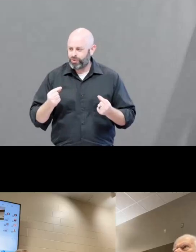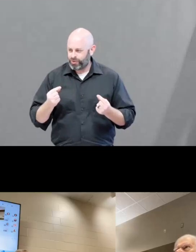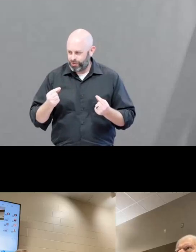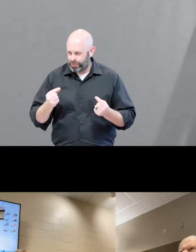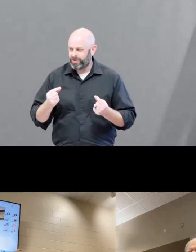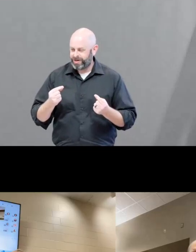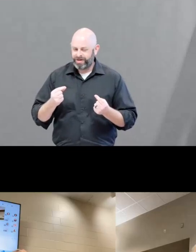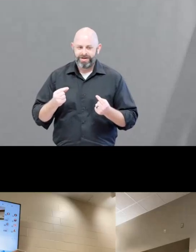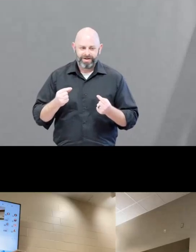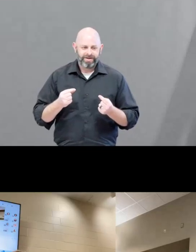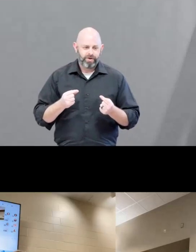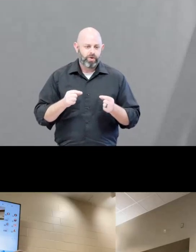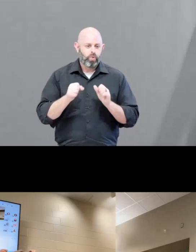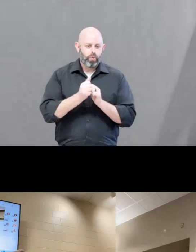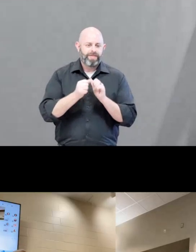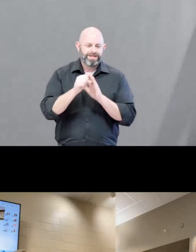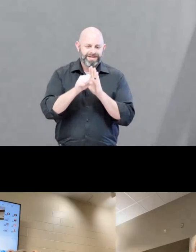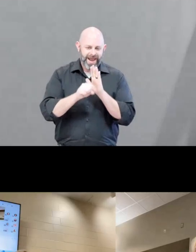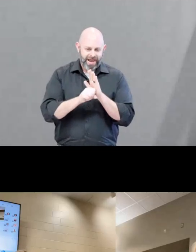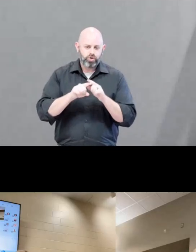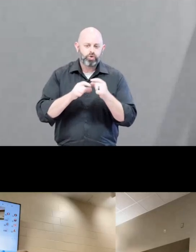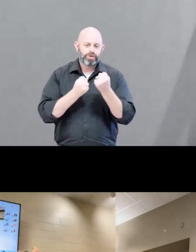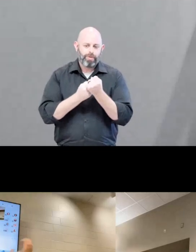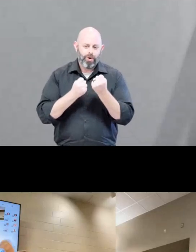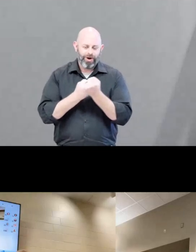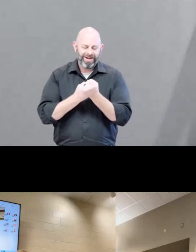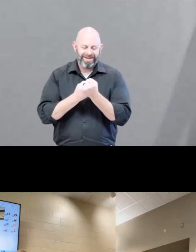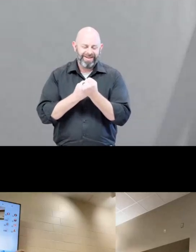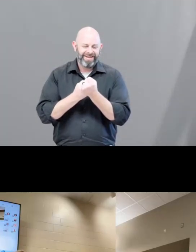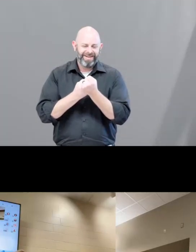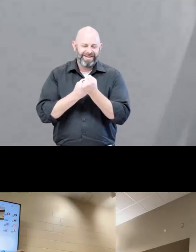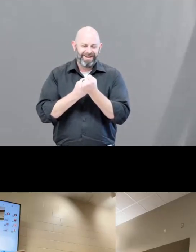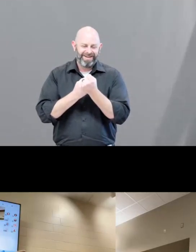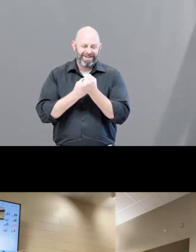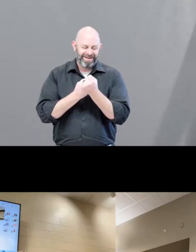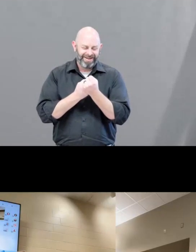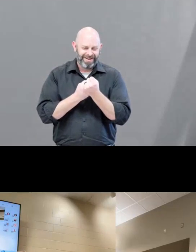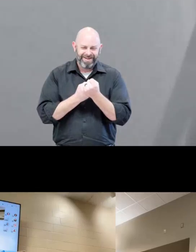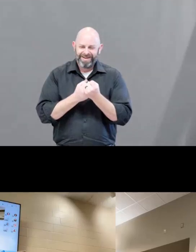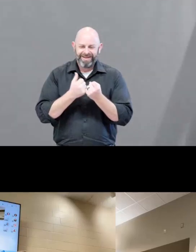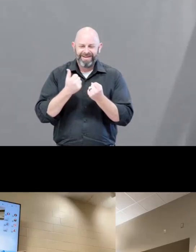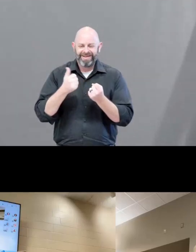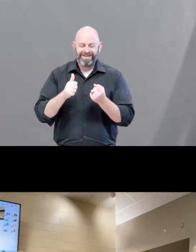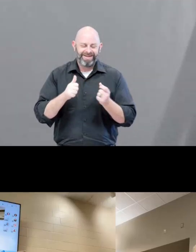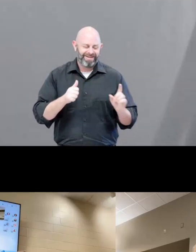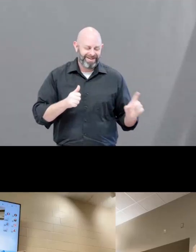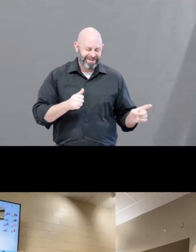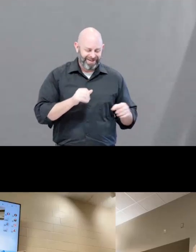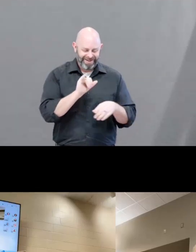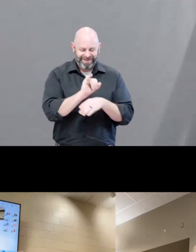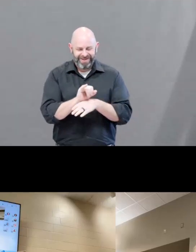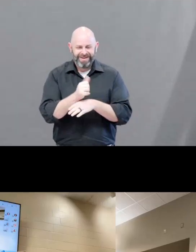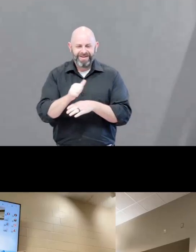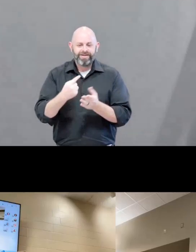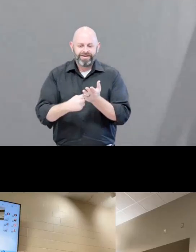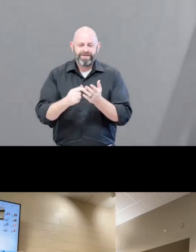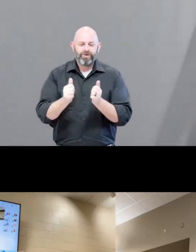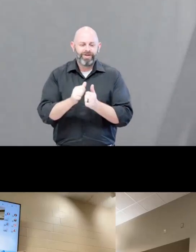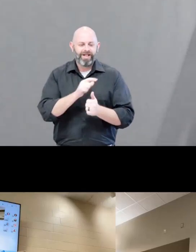to encourage the state support? Any conversations you want to have with the